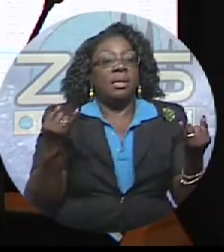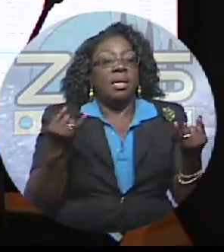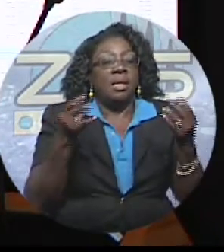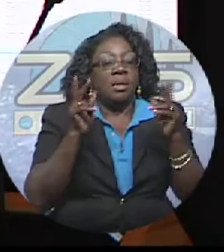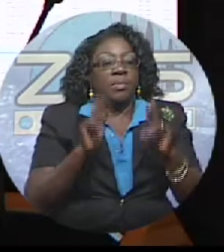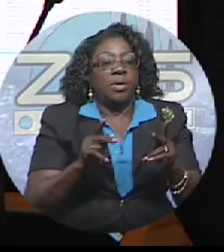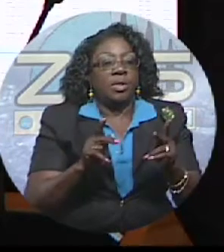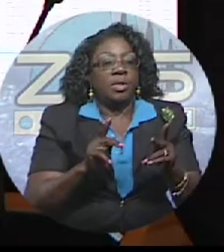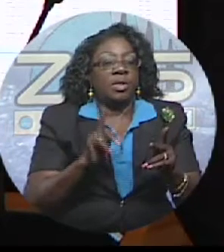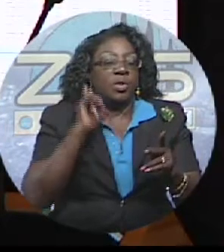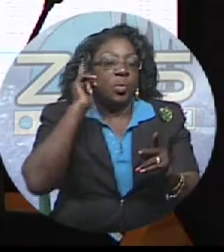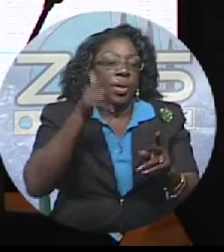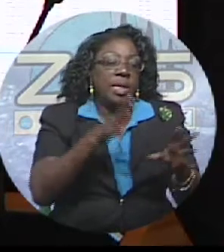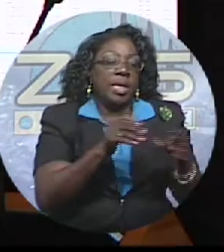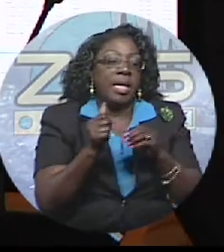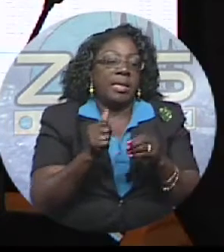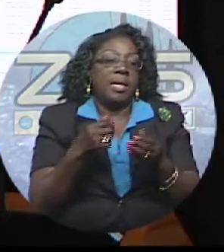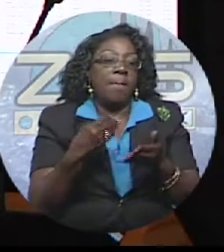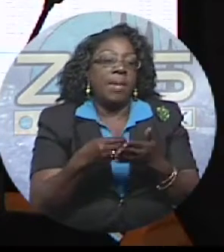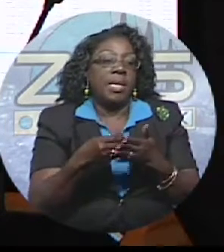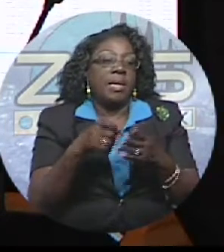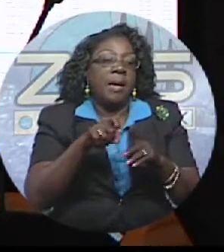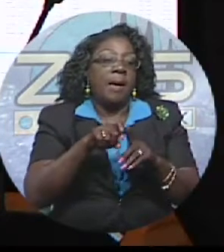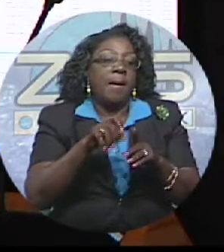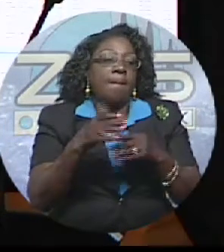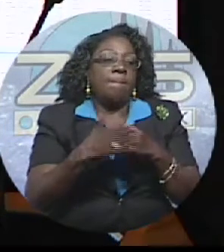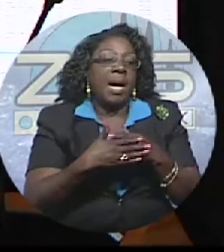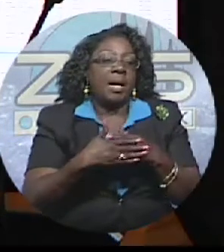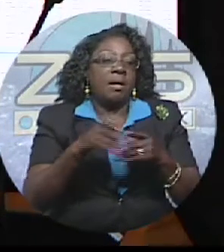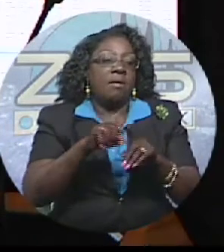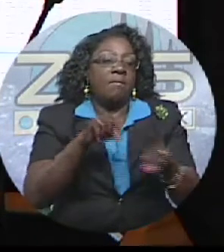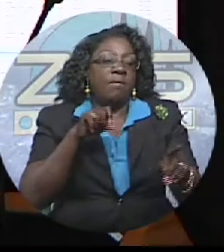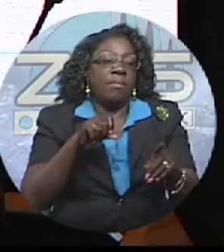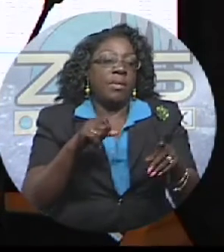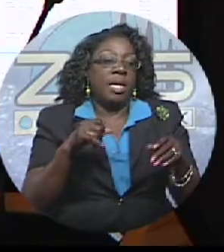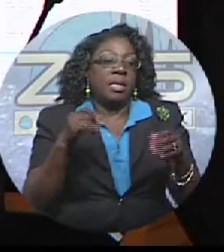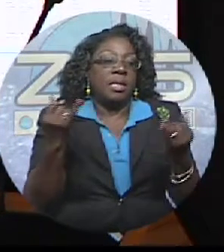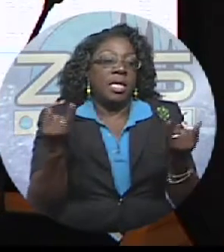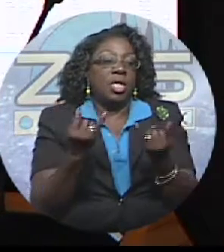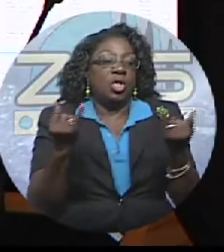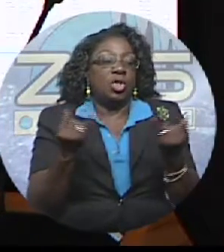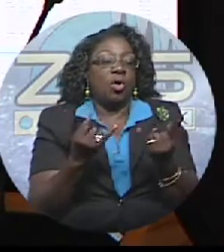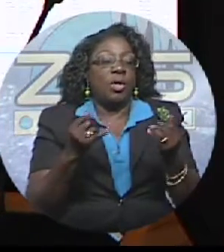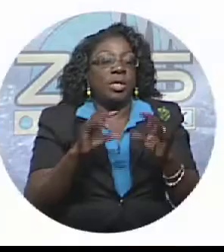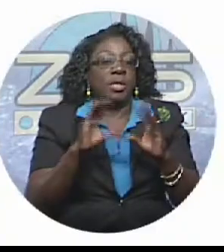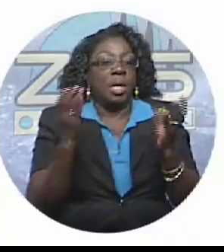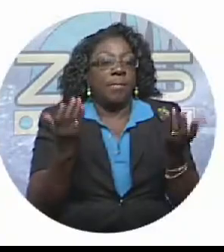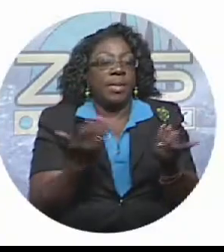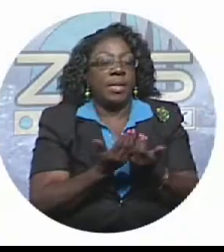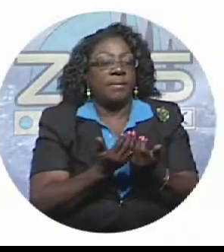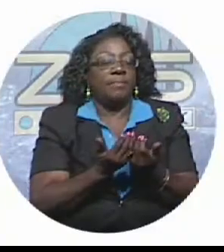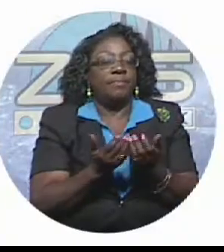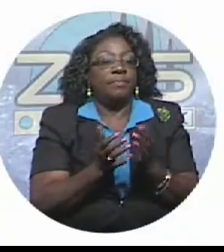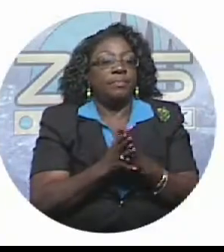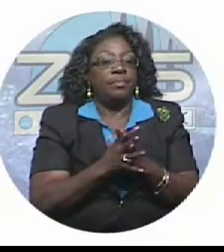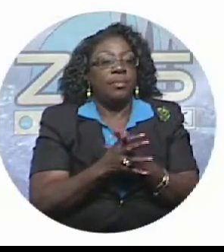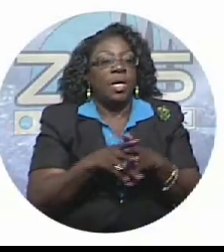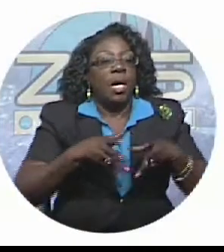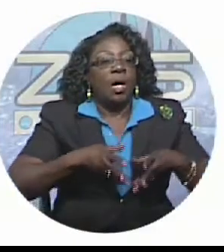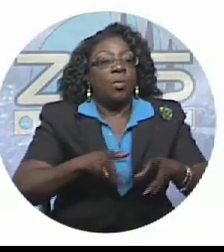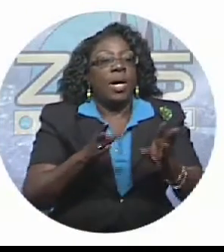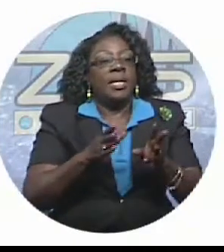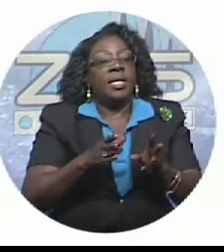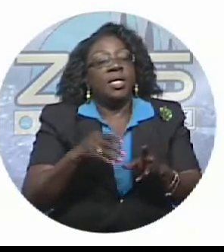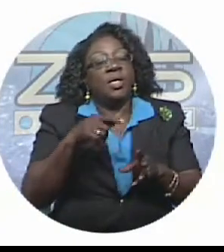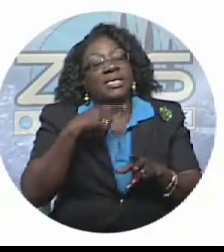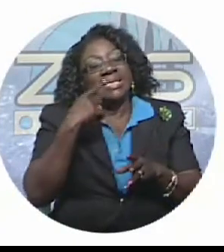happy for the announcement and how they're moving forward within a couple of weeks. And while he could not put a figure as